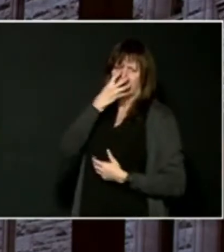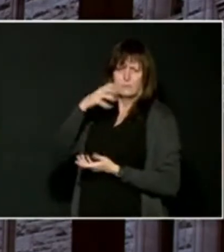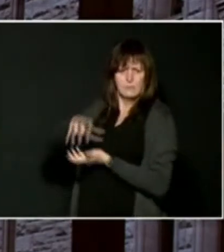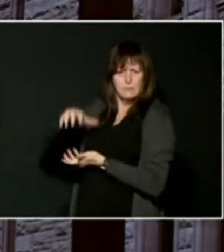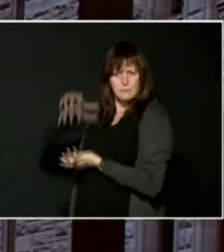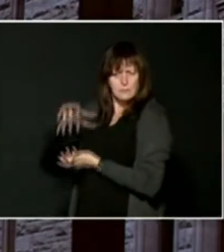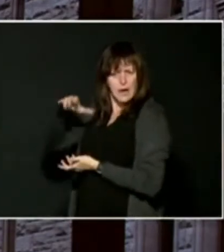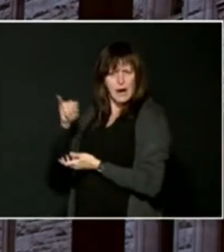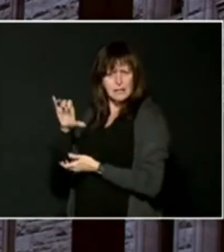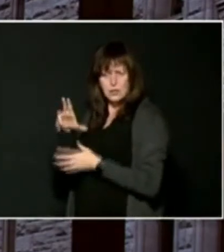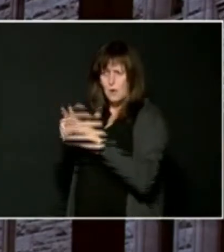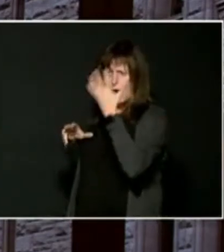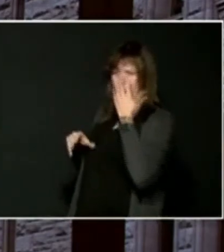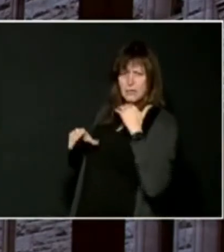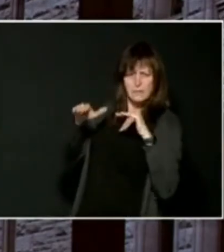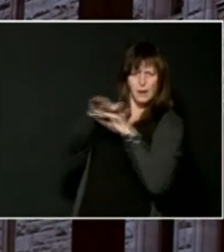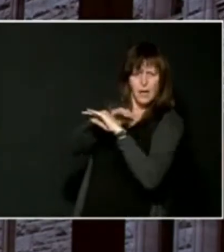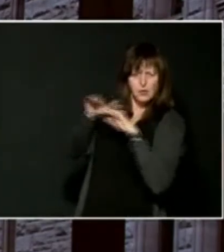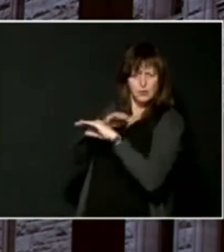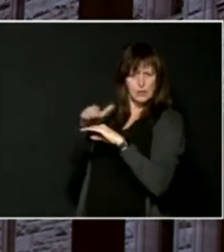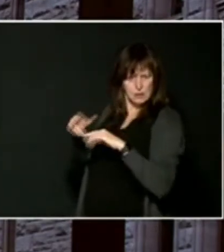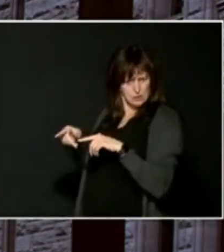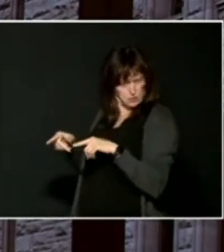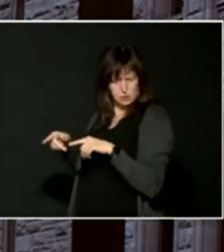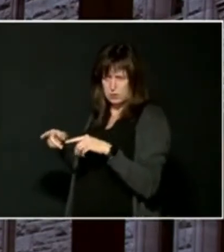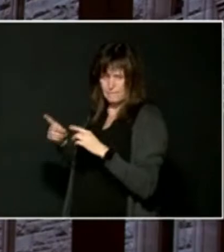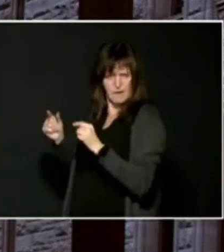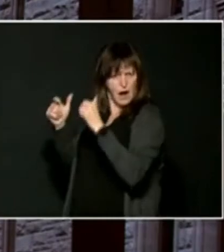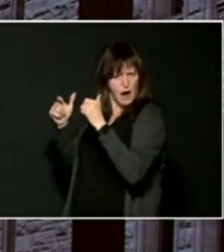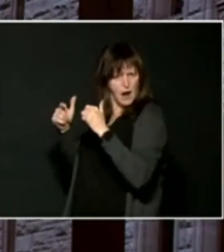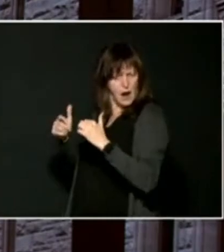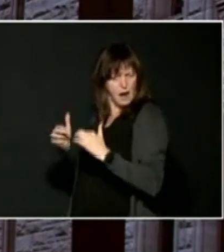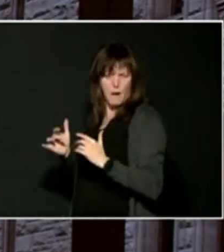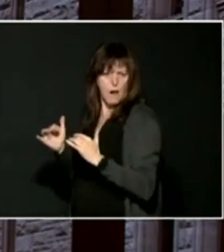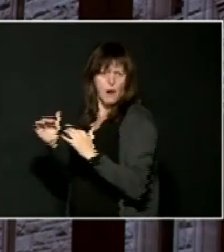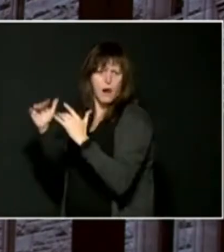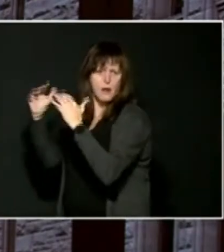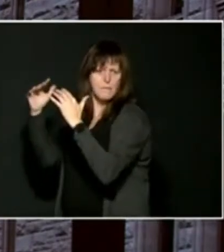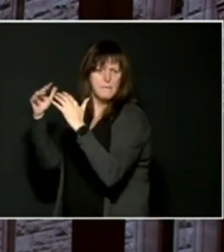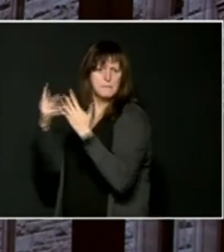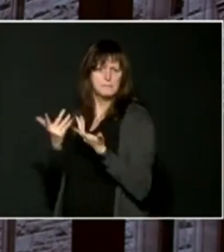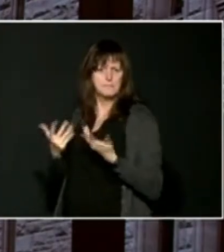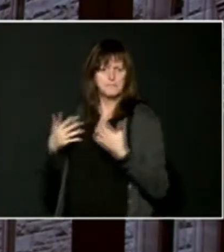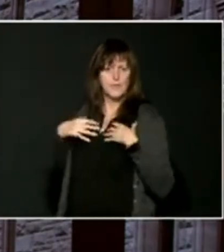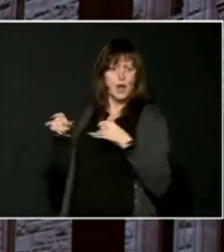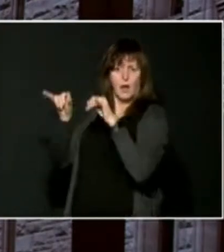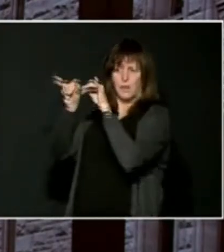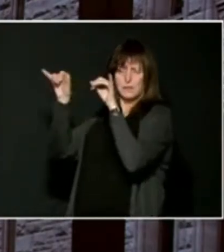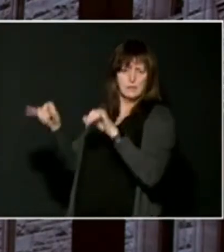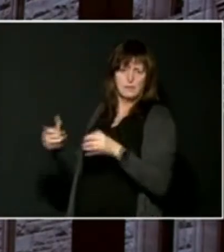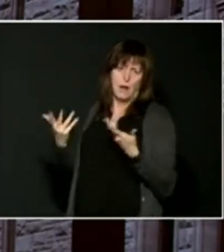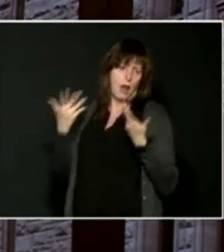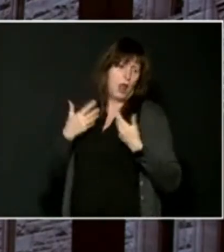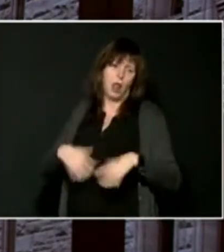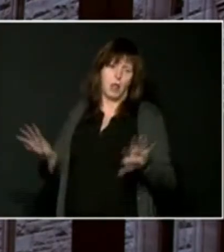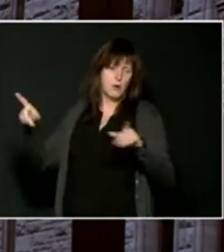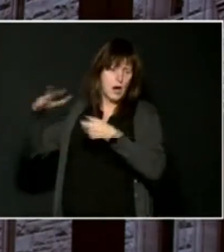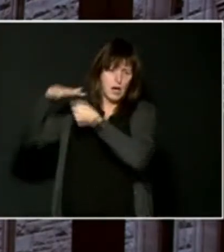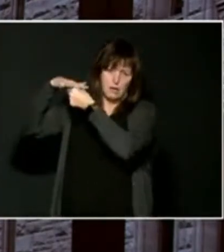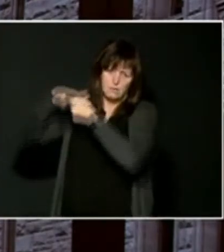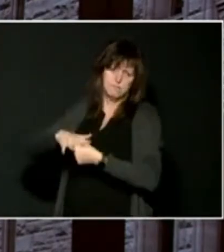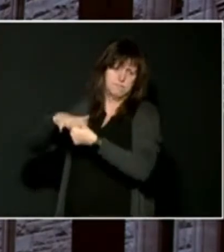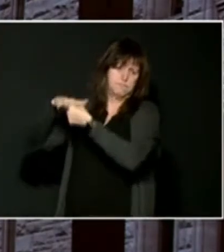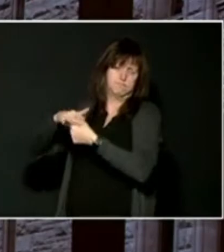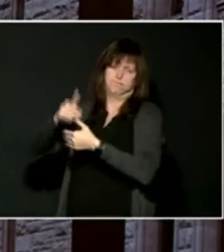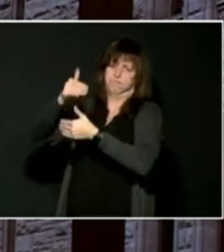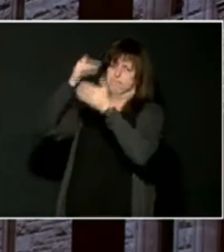rapidly and is posing a greater threat to our healthcare system. And you've heard commentary from the practitioners who are in the thick